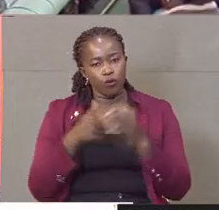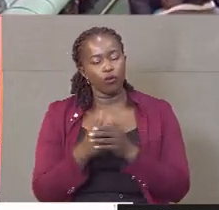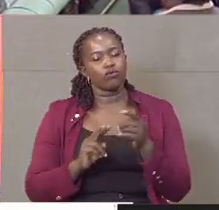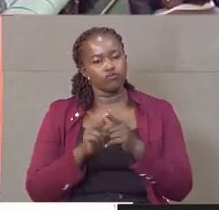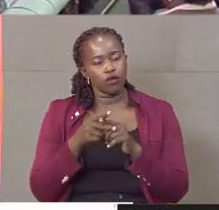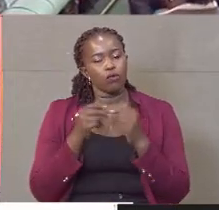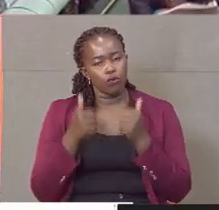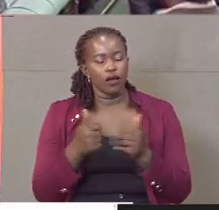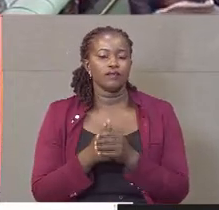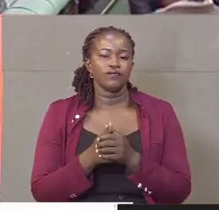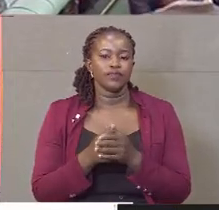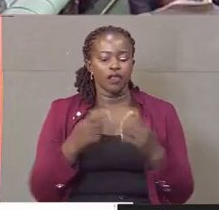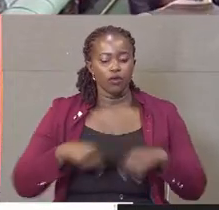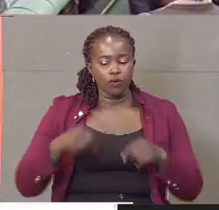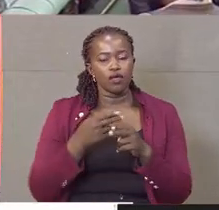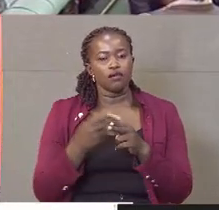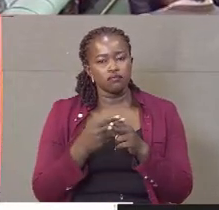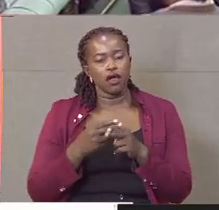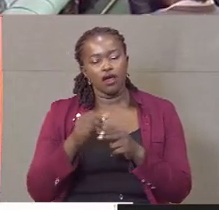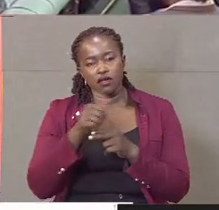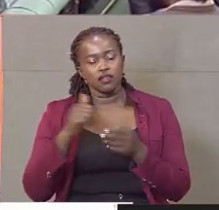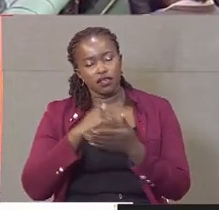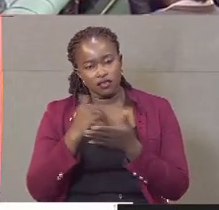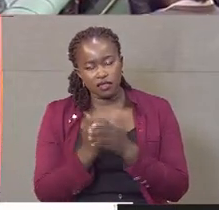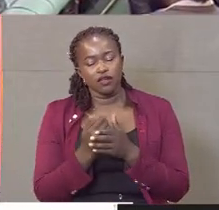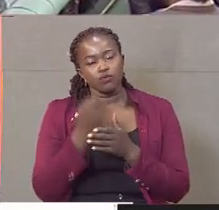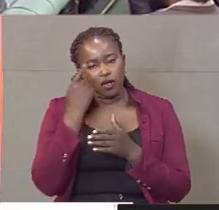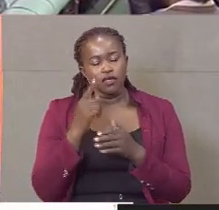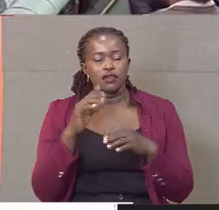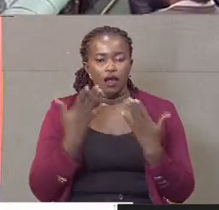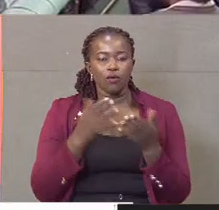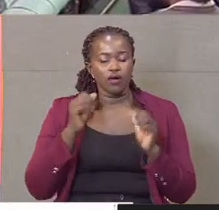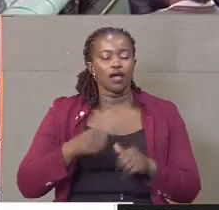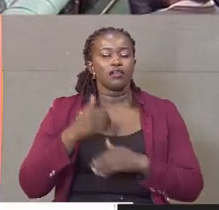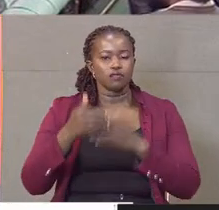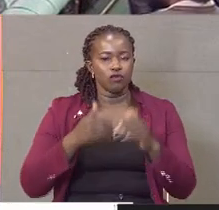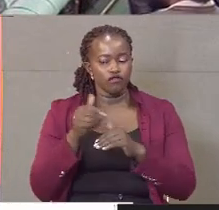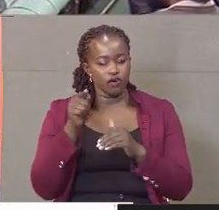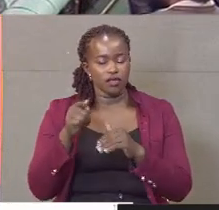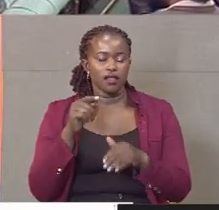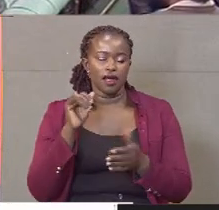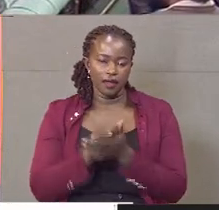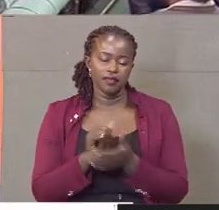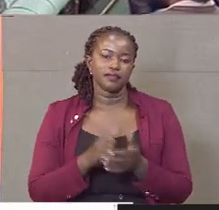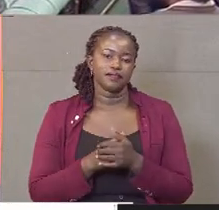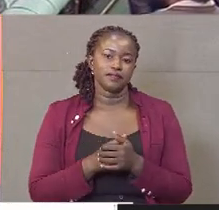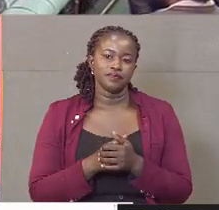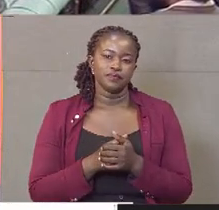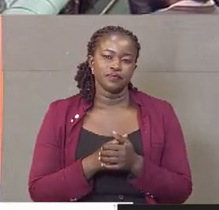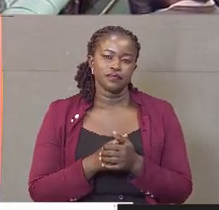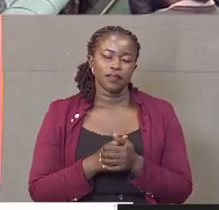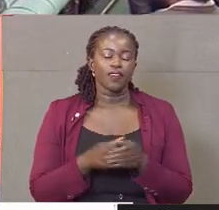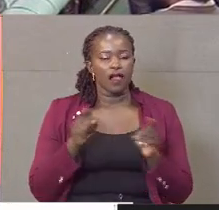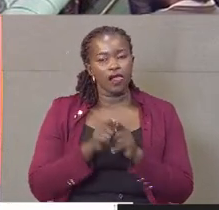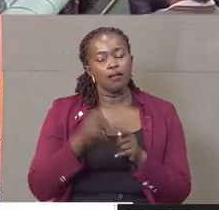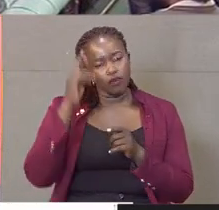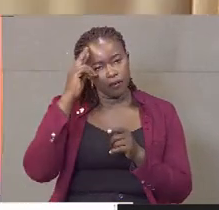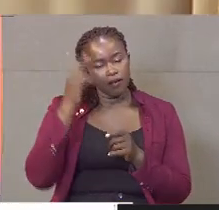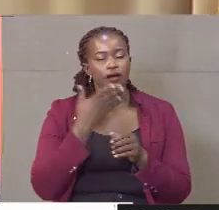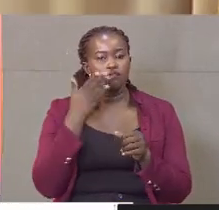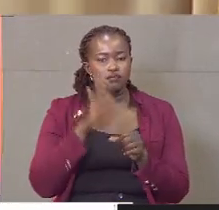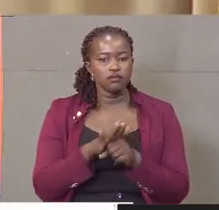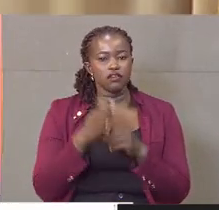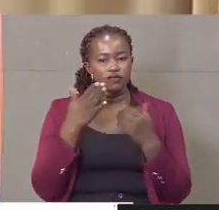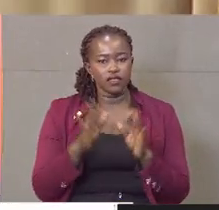we are going towards another sector of finding out how we can move on that. I thank you. And remember, you made a commitment on the